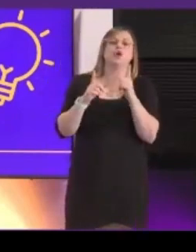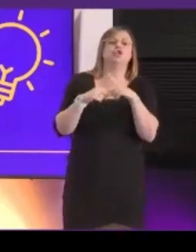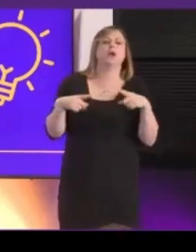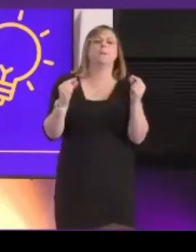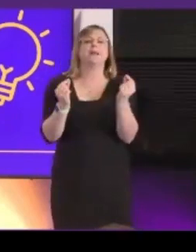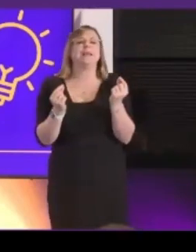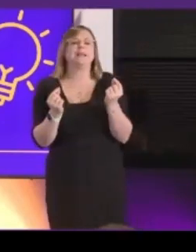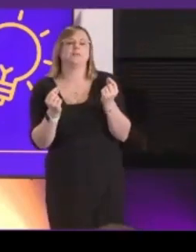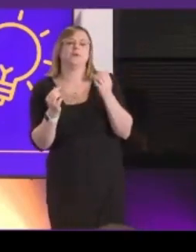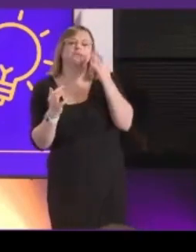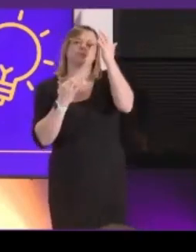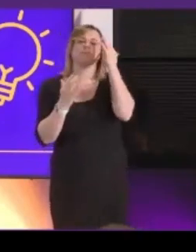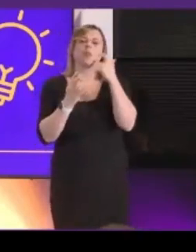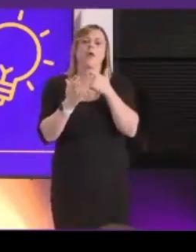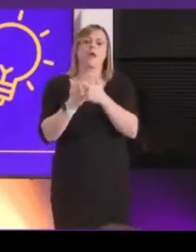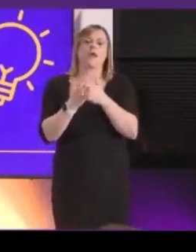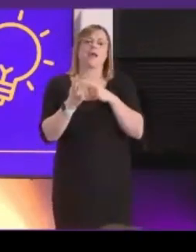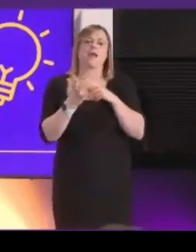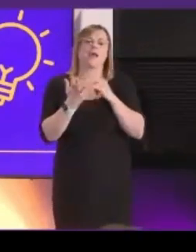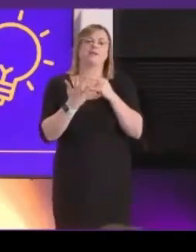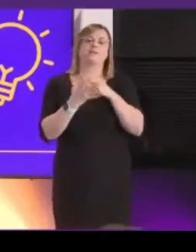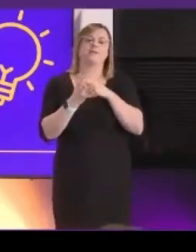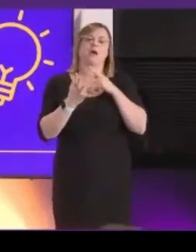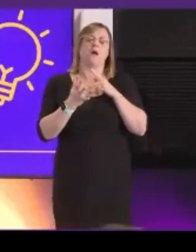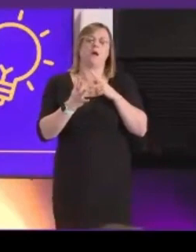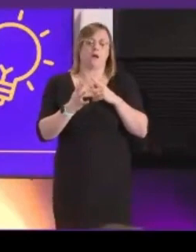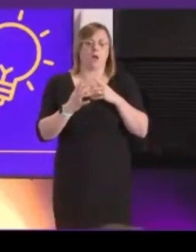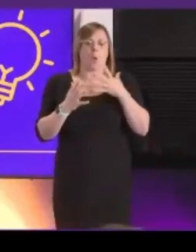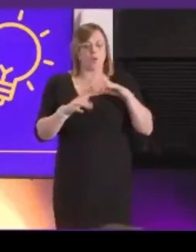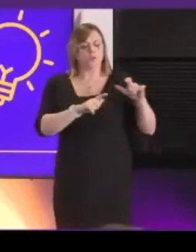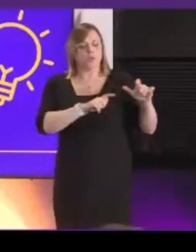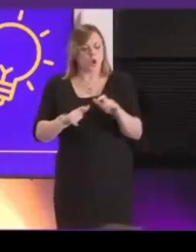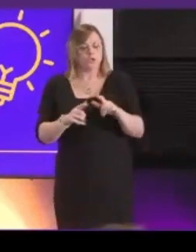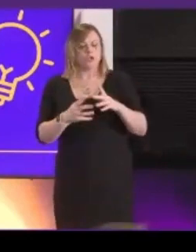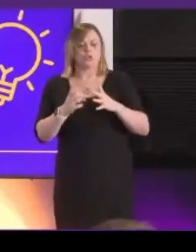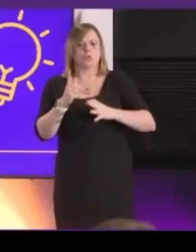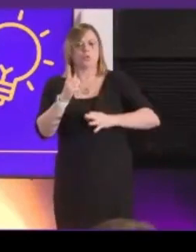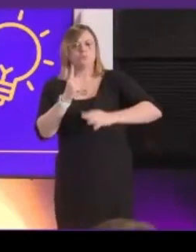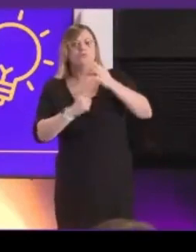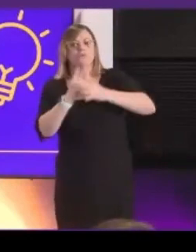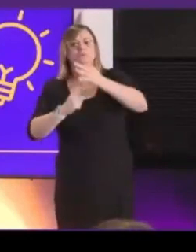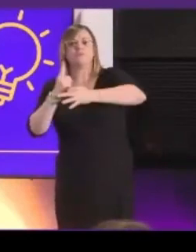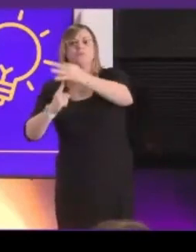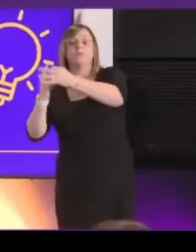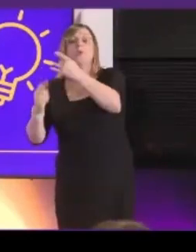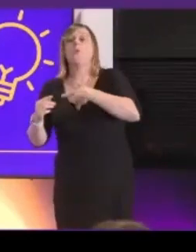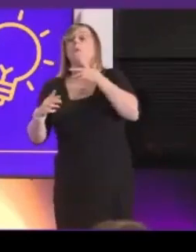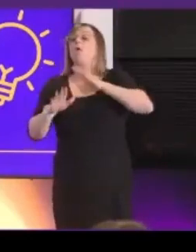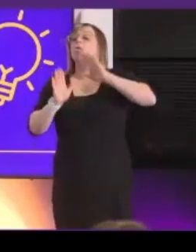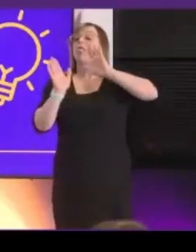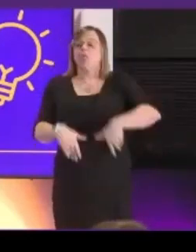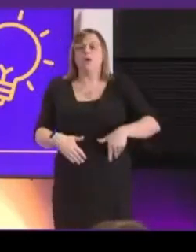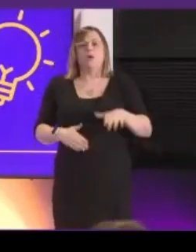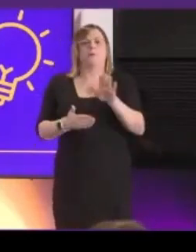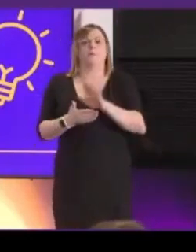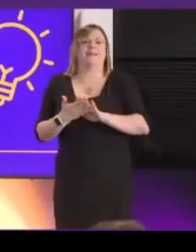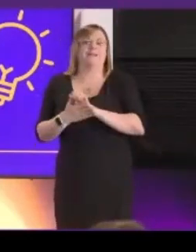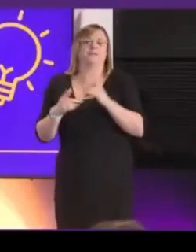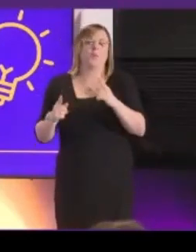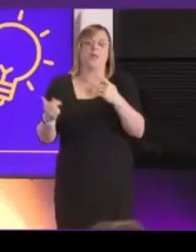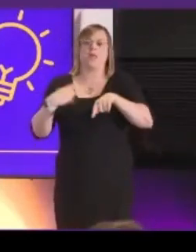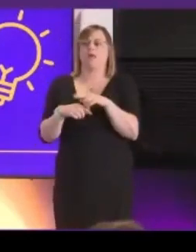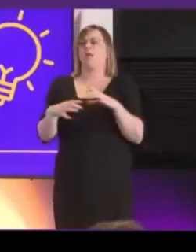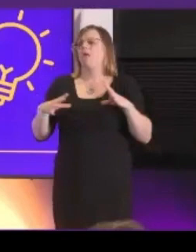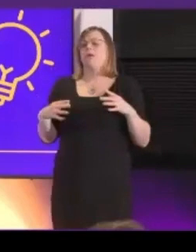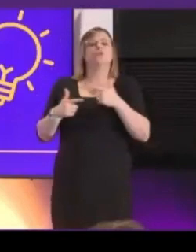of Kaizen. It's like constantly looking to make things better. Once we fall out of that, we're resting on our laurels. And